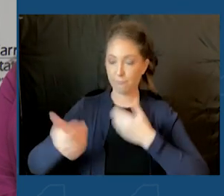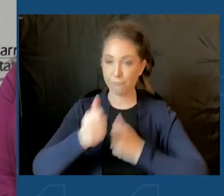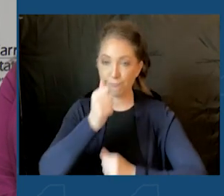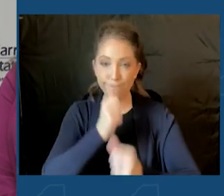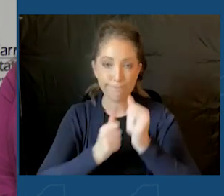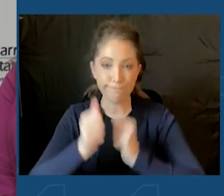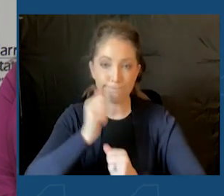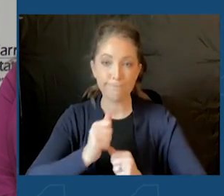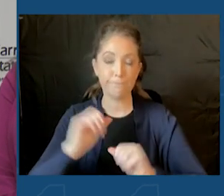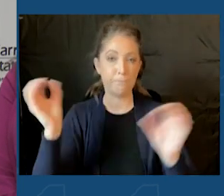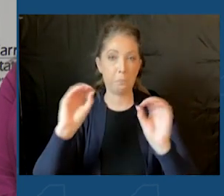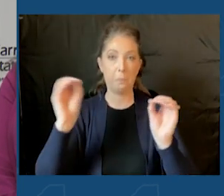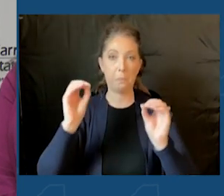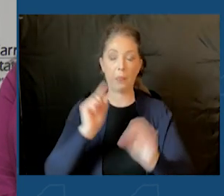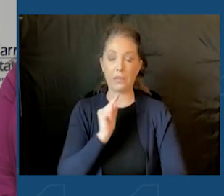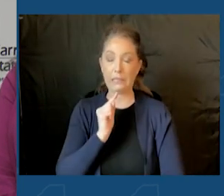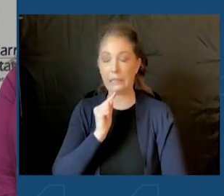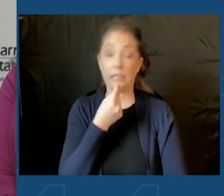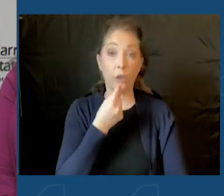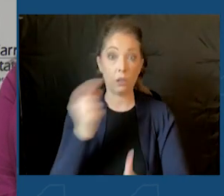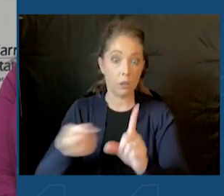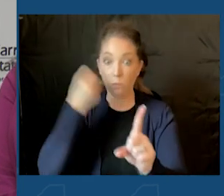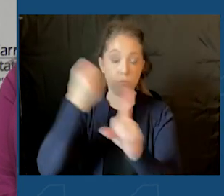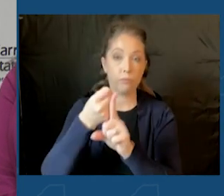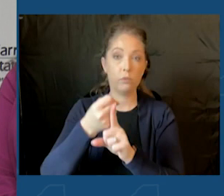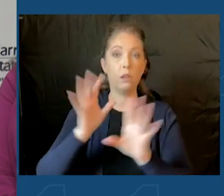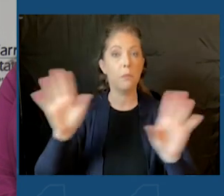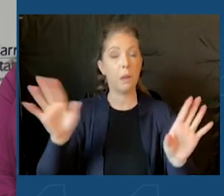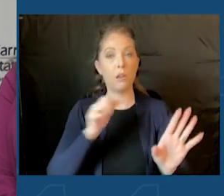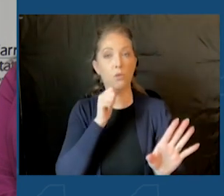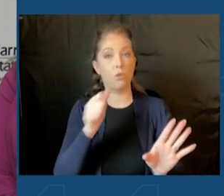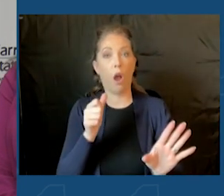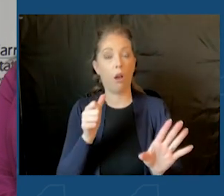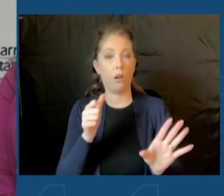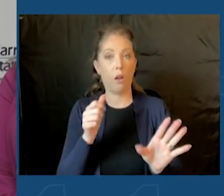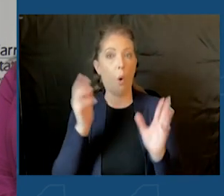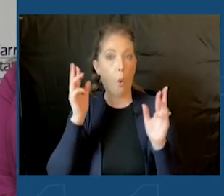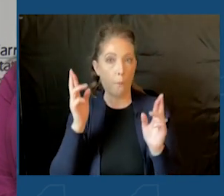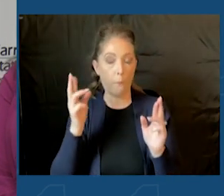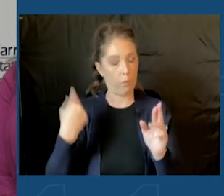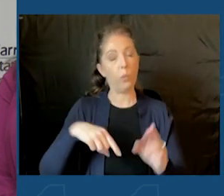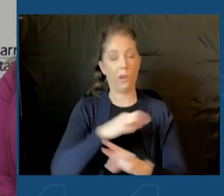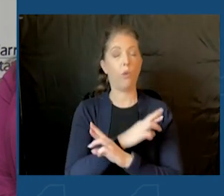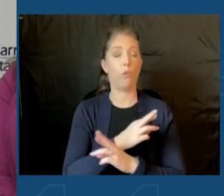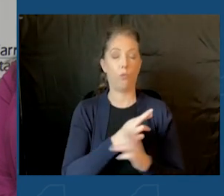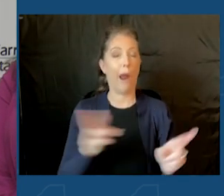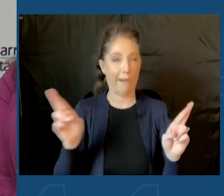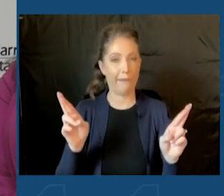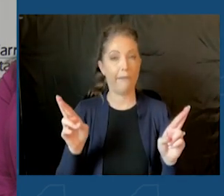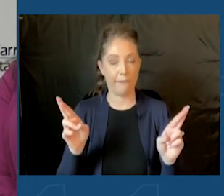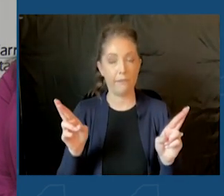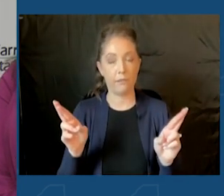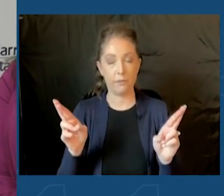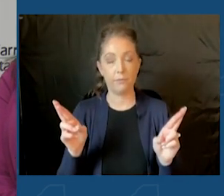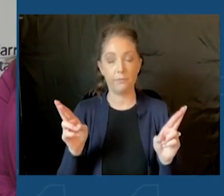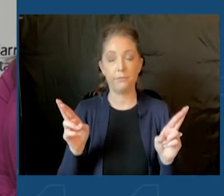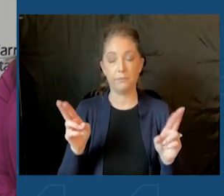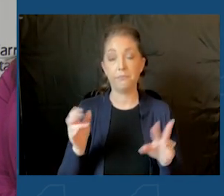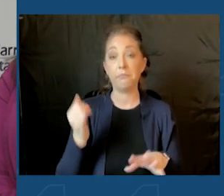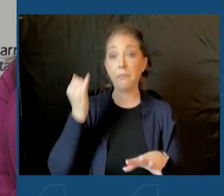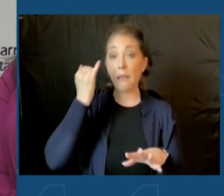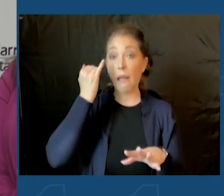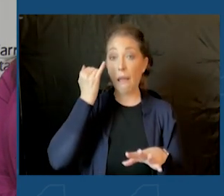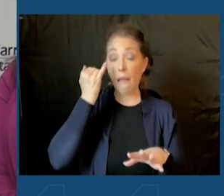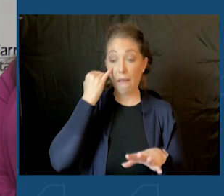without anything significant happening, but we're not going to rely on that. We're going to be ready, and if that does happen